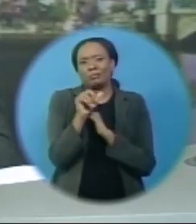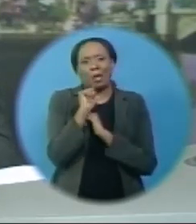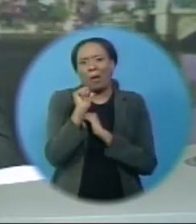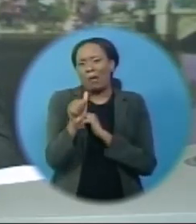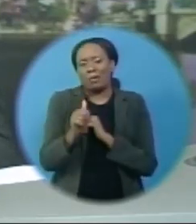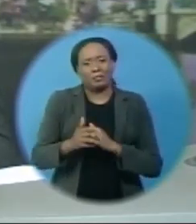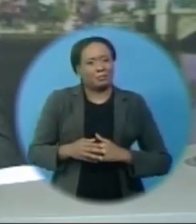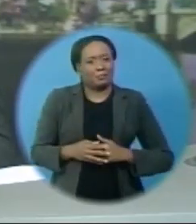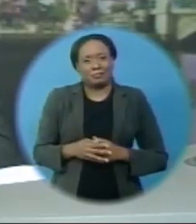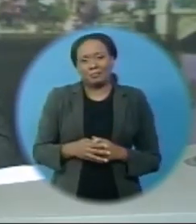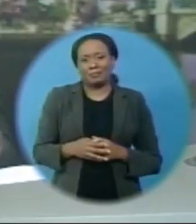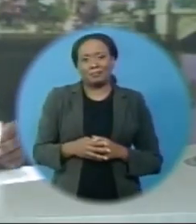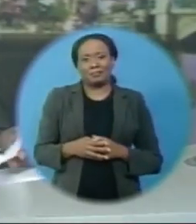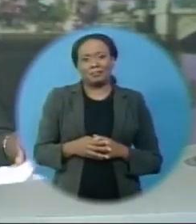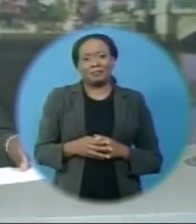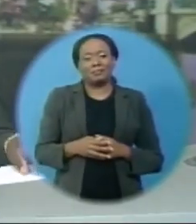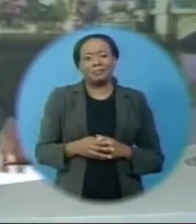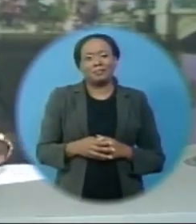of Uber.